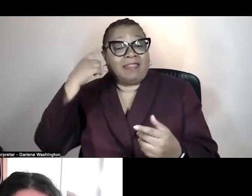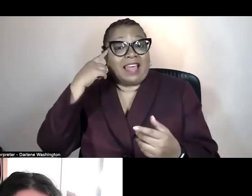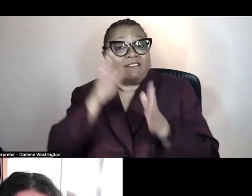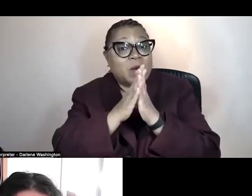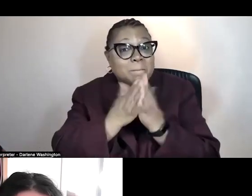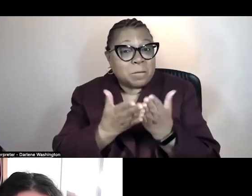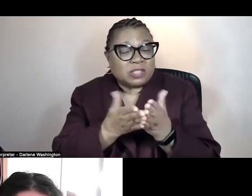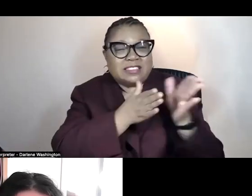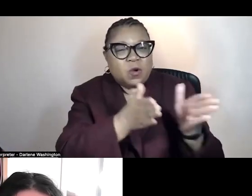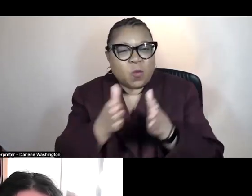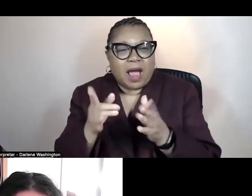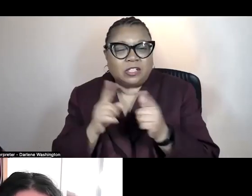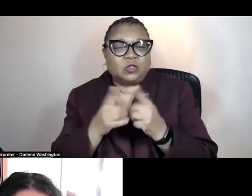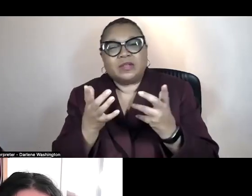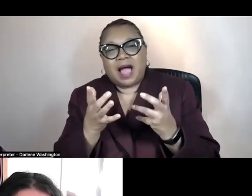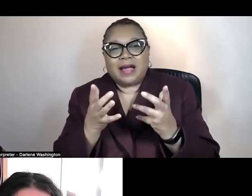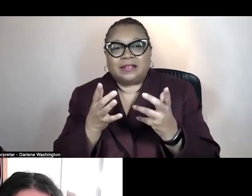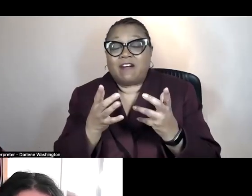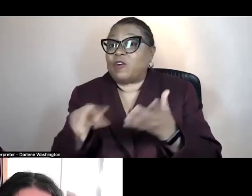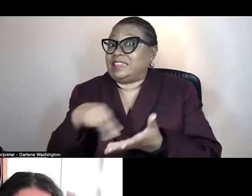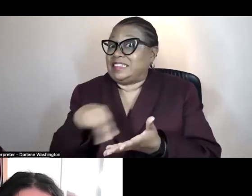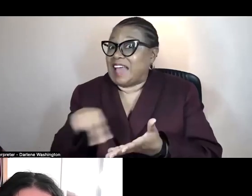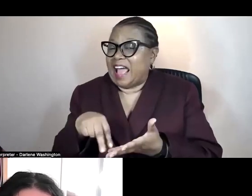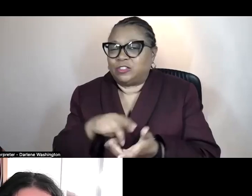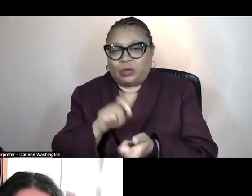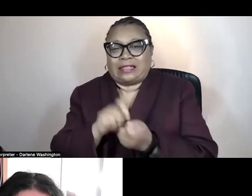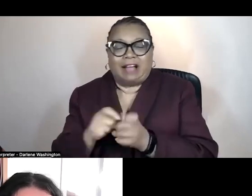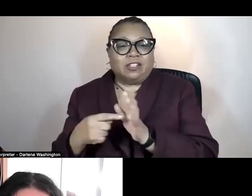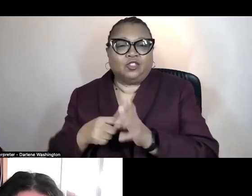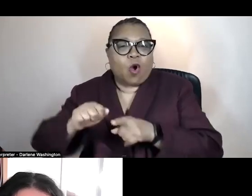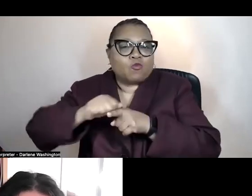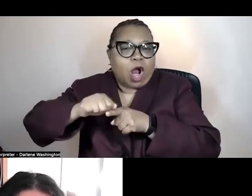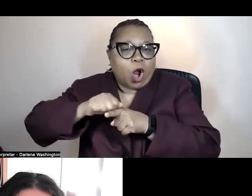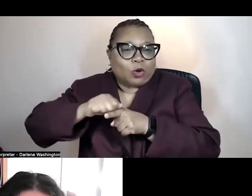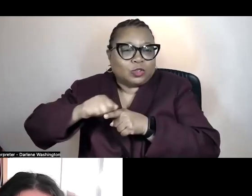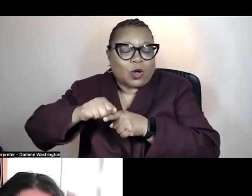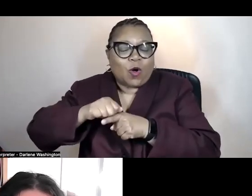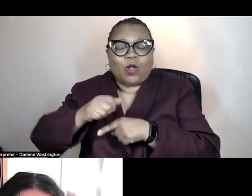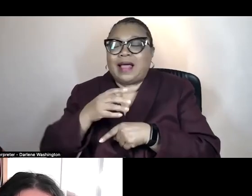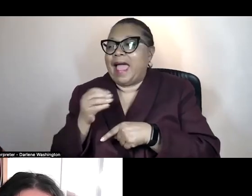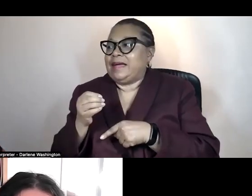books, there's ways to kind of for dance, you can definitely show rehearsal and